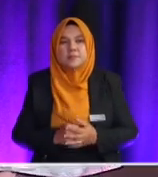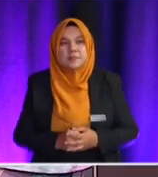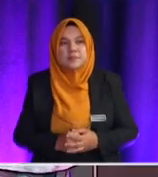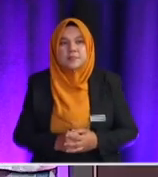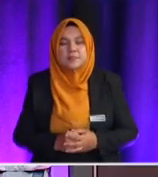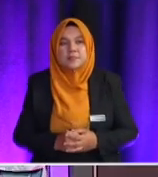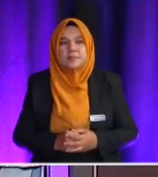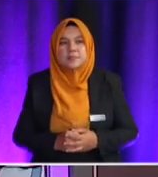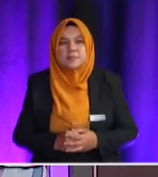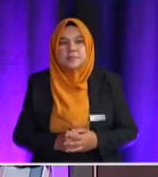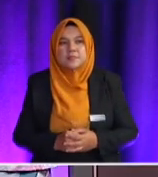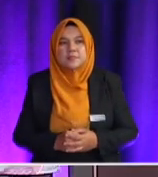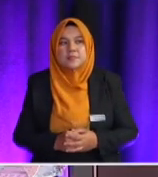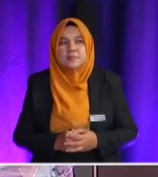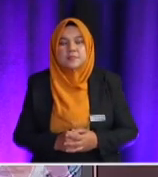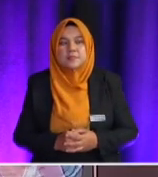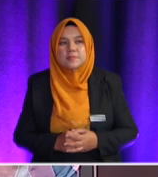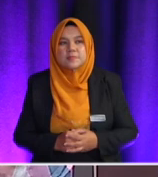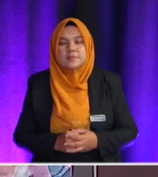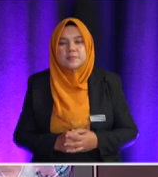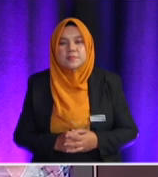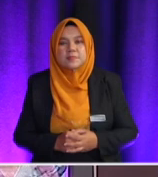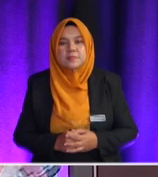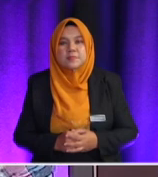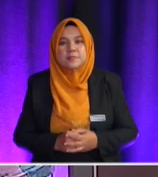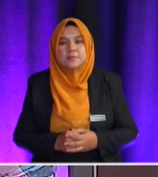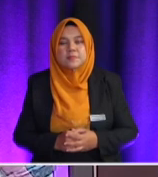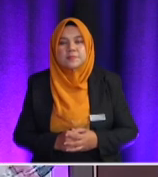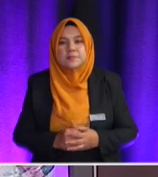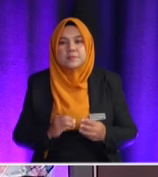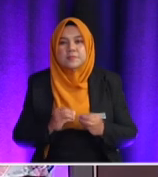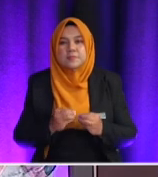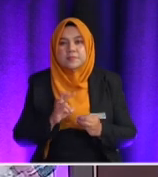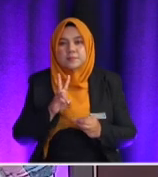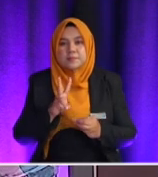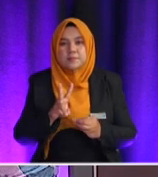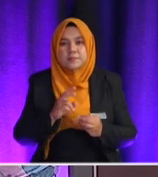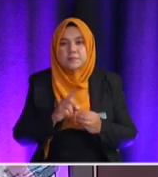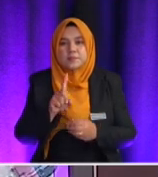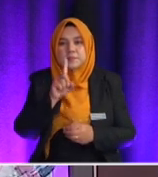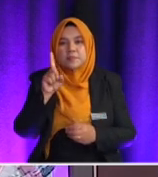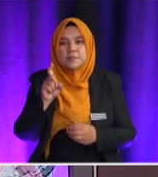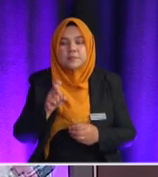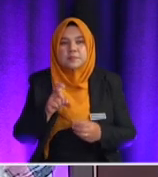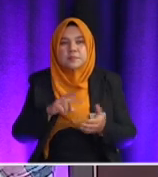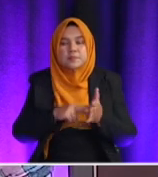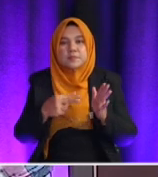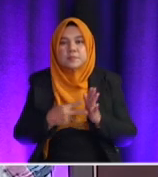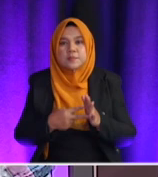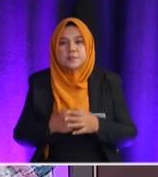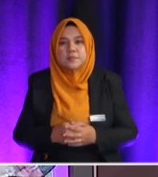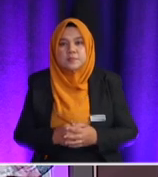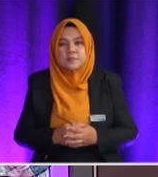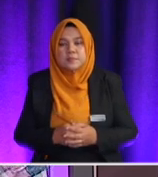Okay. It's fine. Okay, so The description